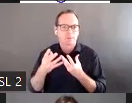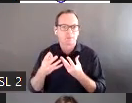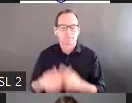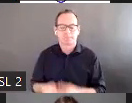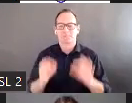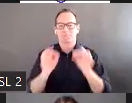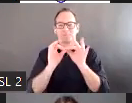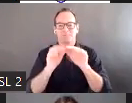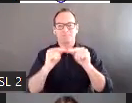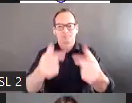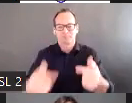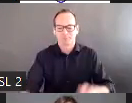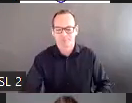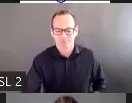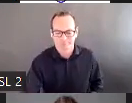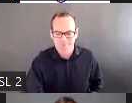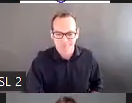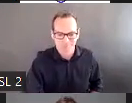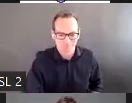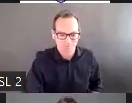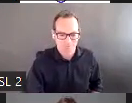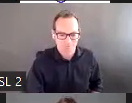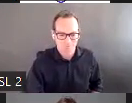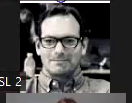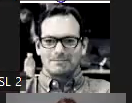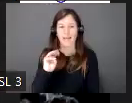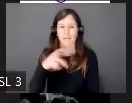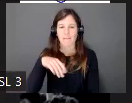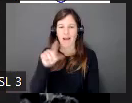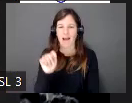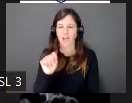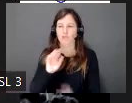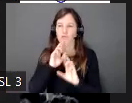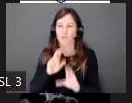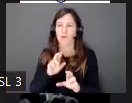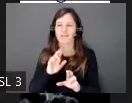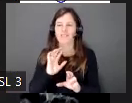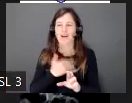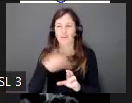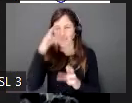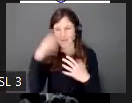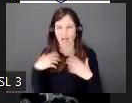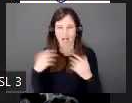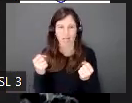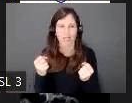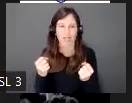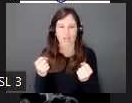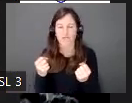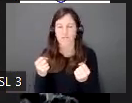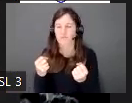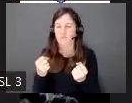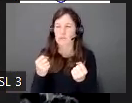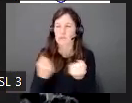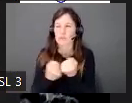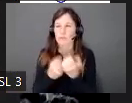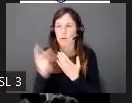health support program that is integrated now more than ever, I know in our region, in our response to